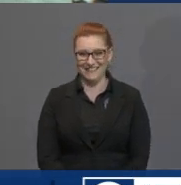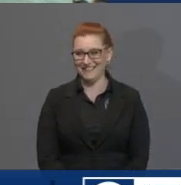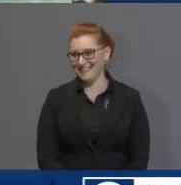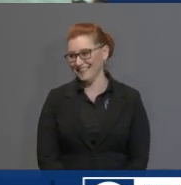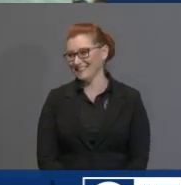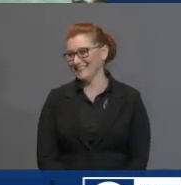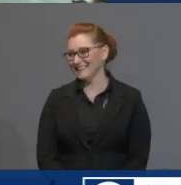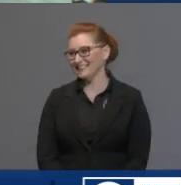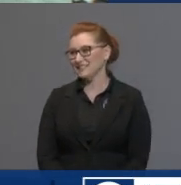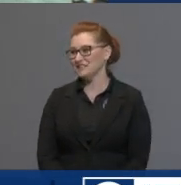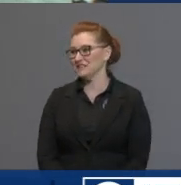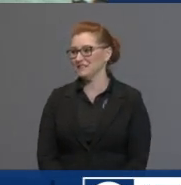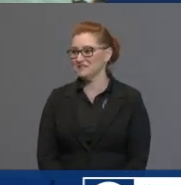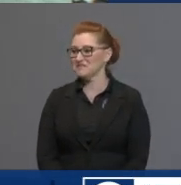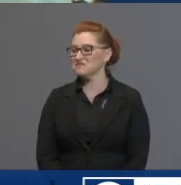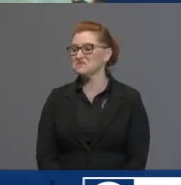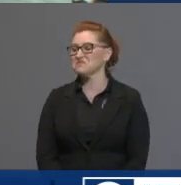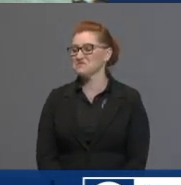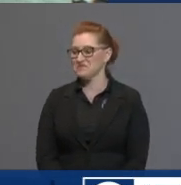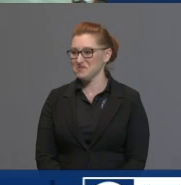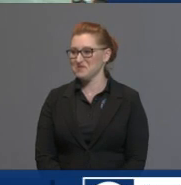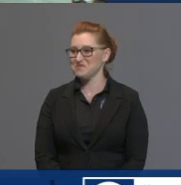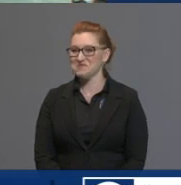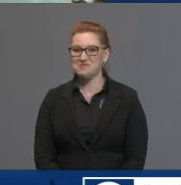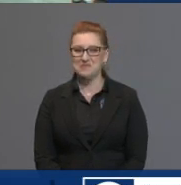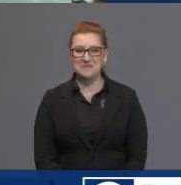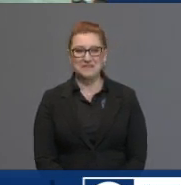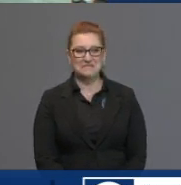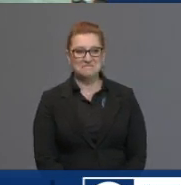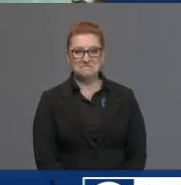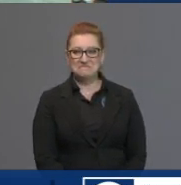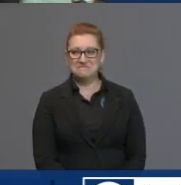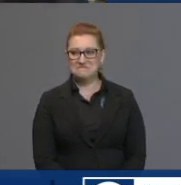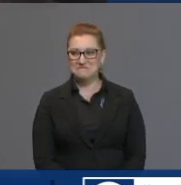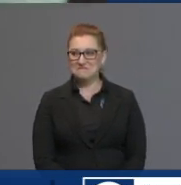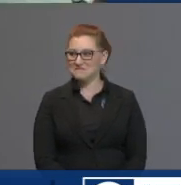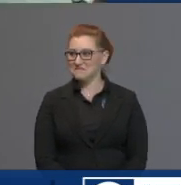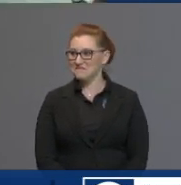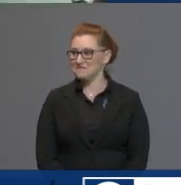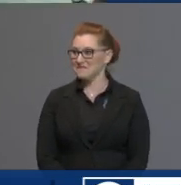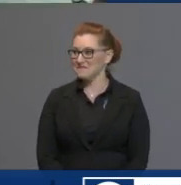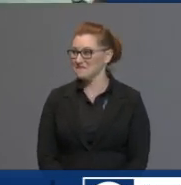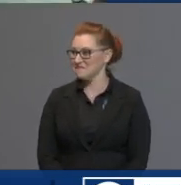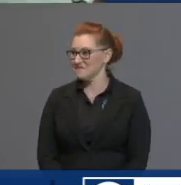I do, yes. I do, yes. Not that they would ever come up.